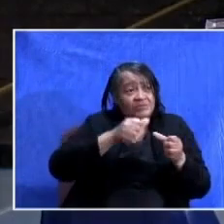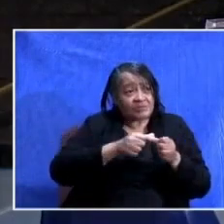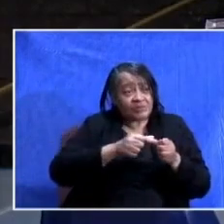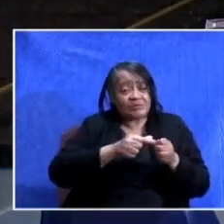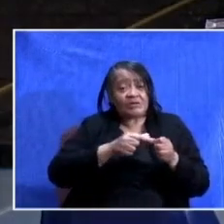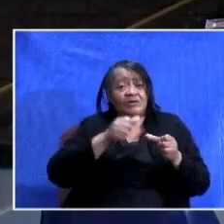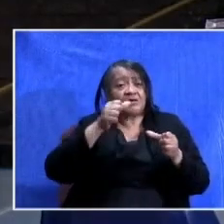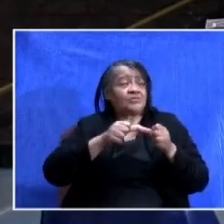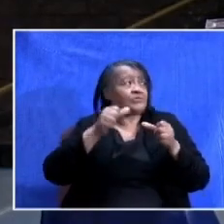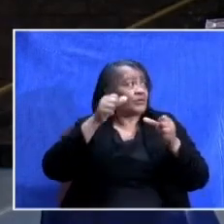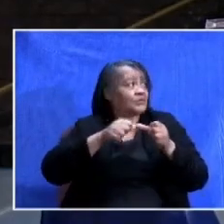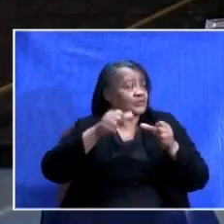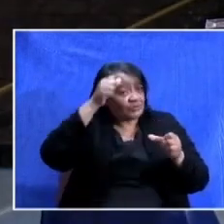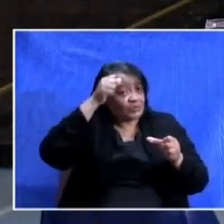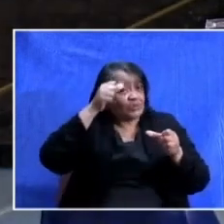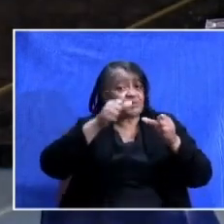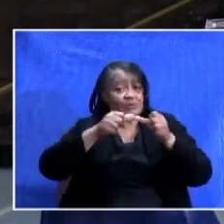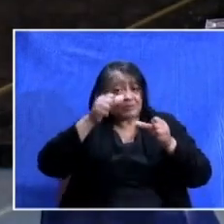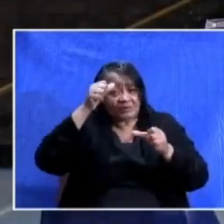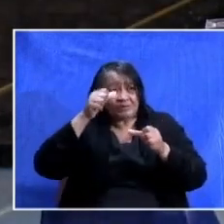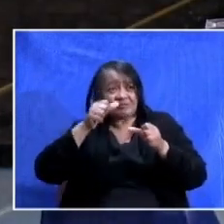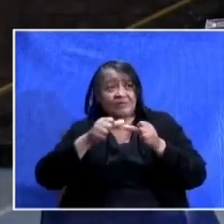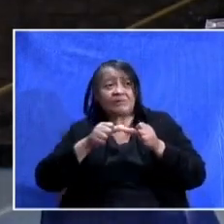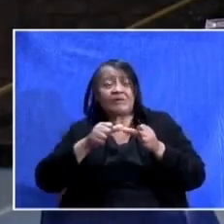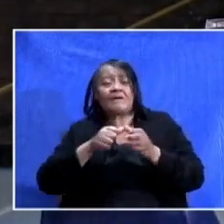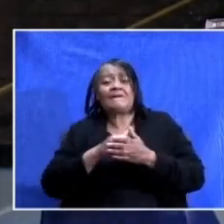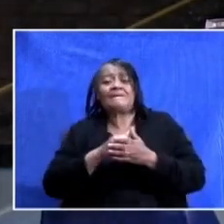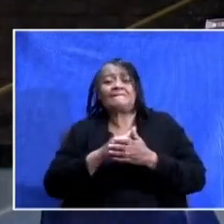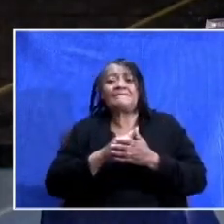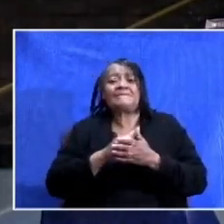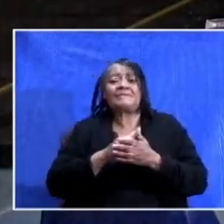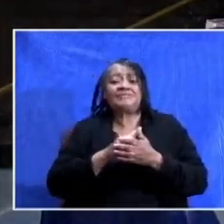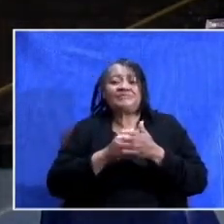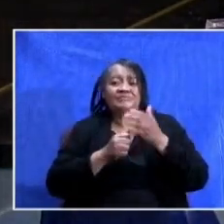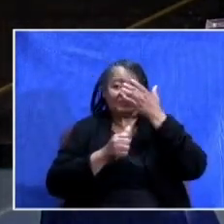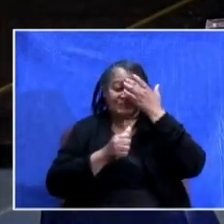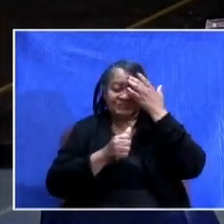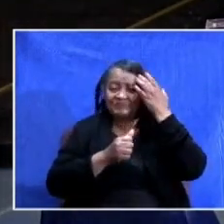I like to use a lot of initials and acrostics and stuff like that.